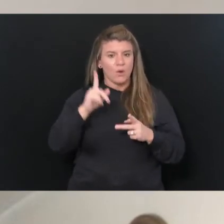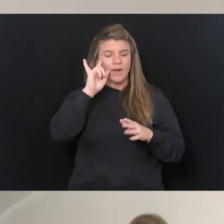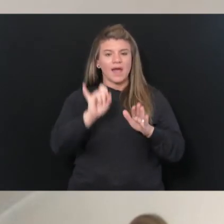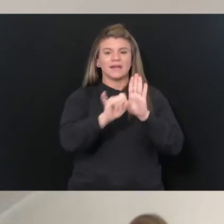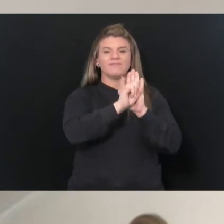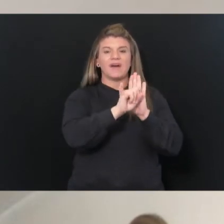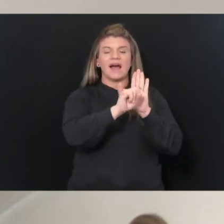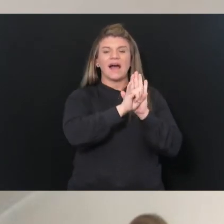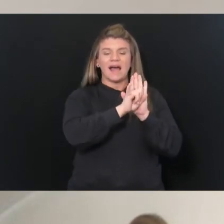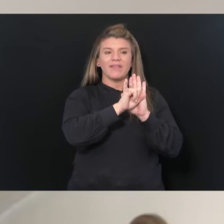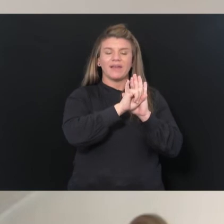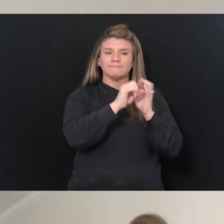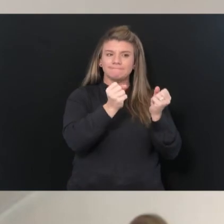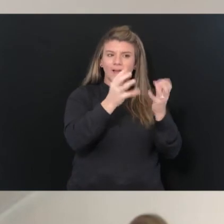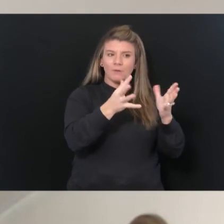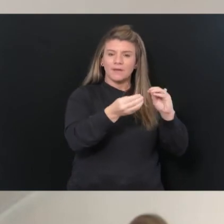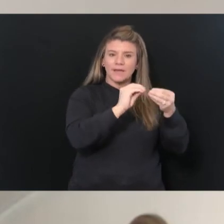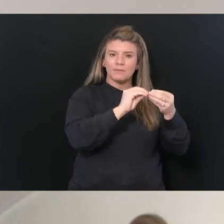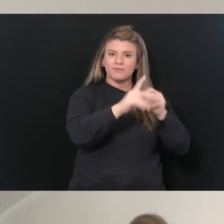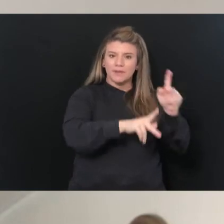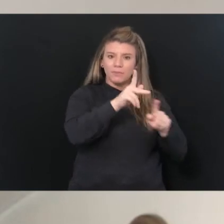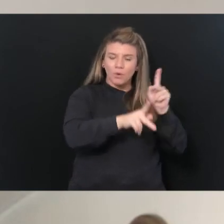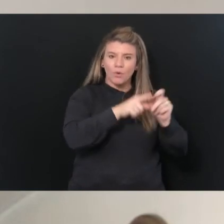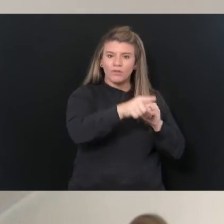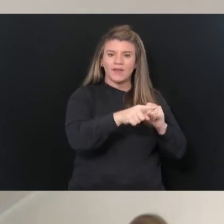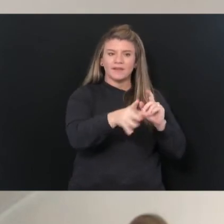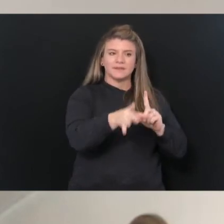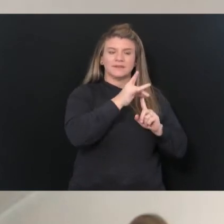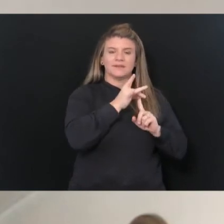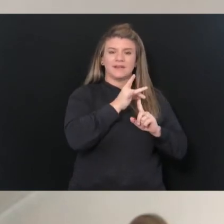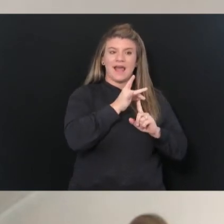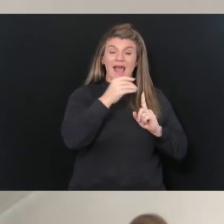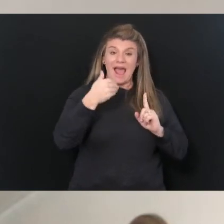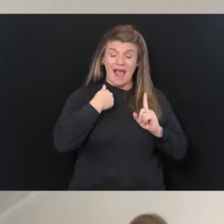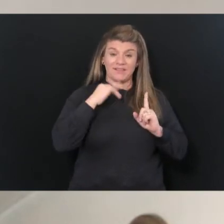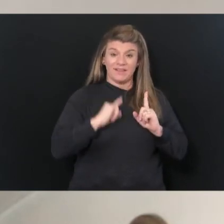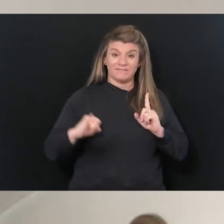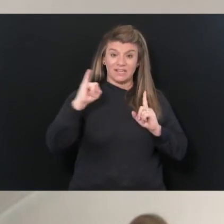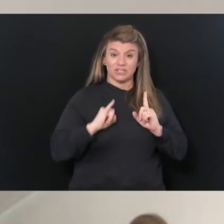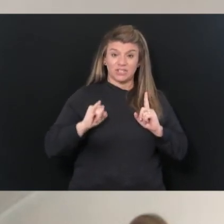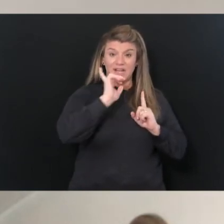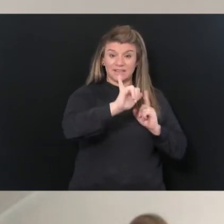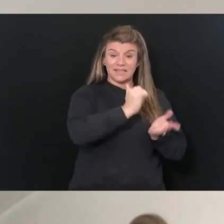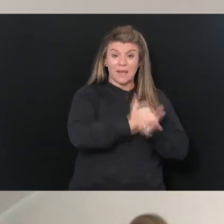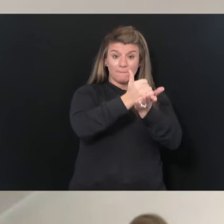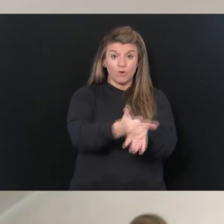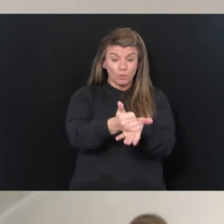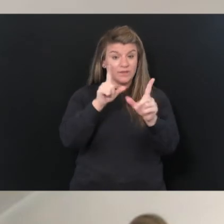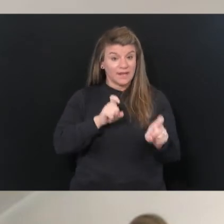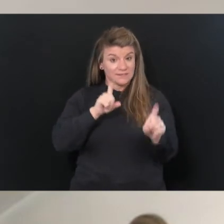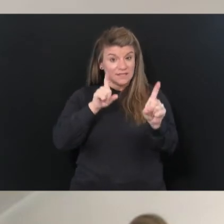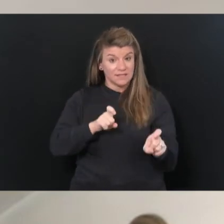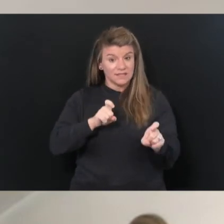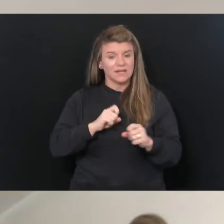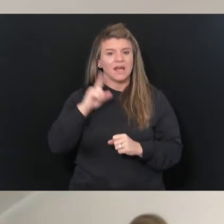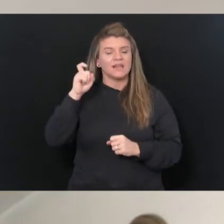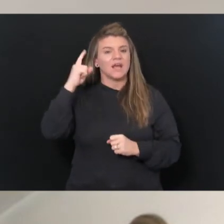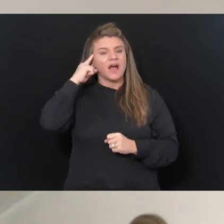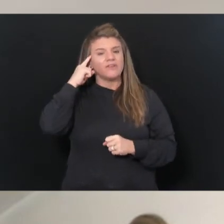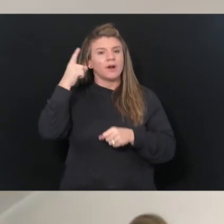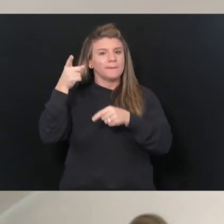identified a number of people that have carried infection, which has been very helpful with our testing. The governor mentioned